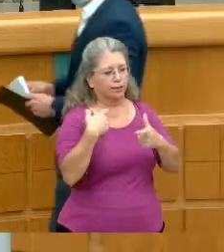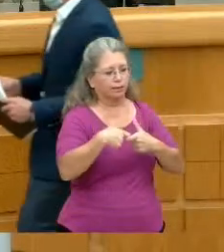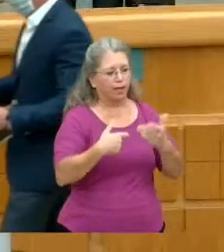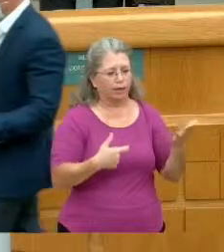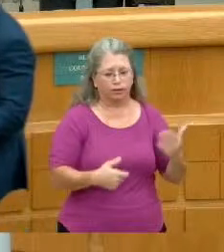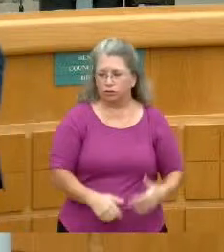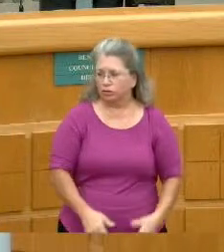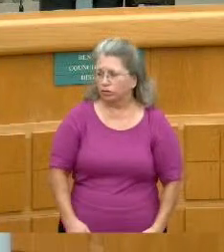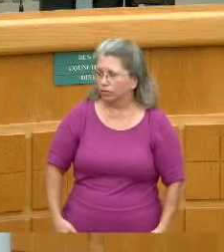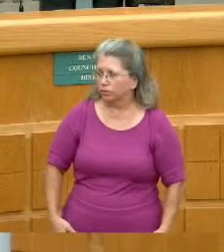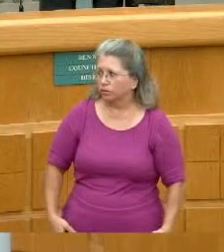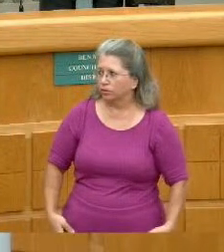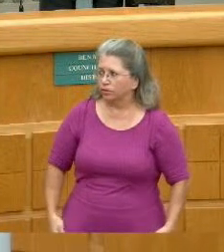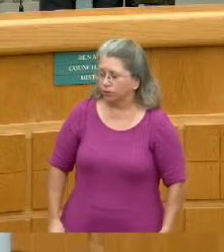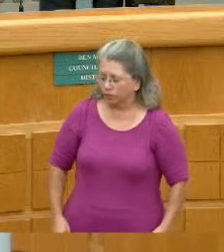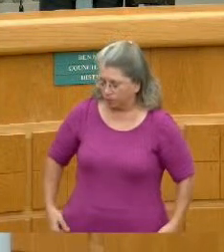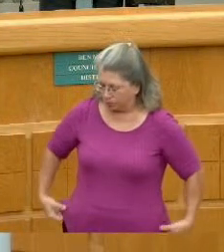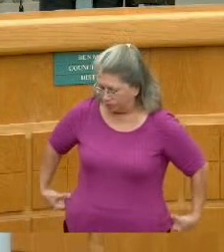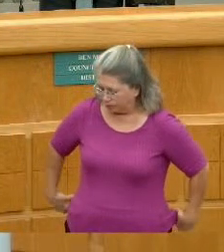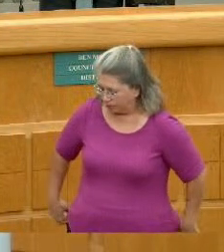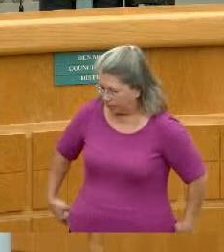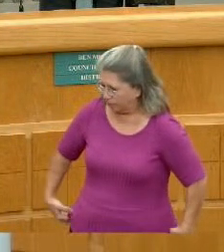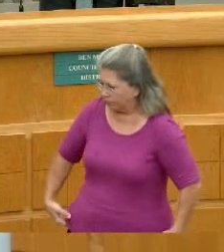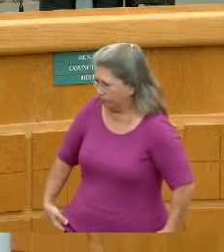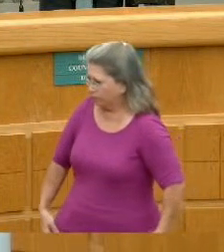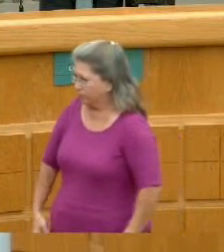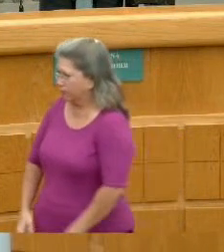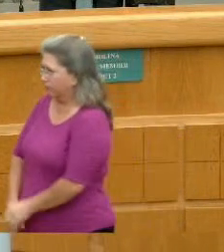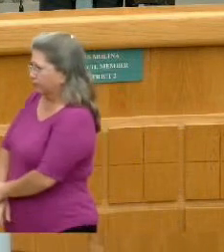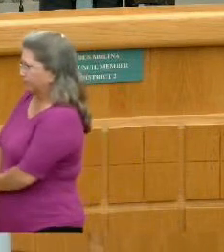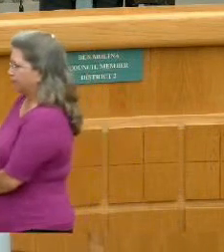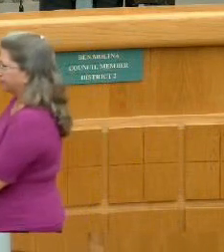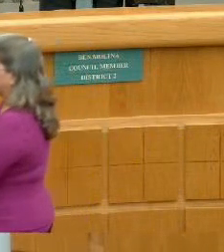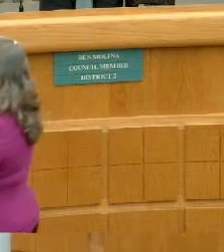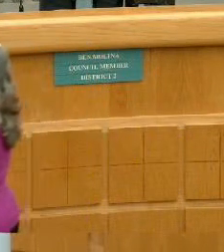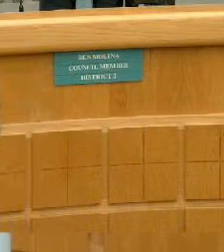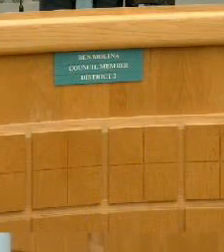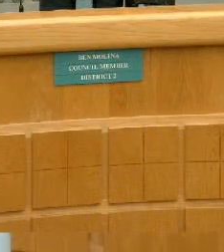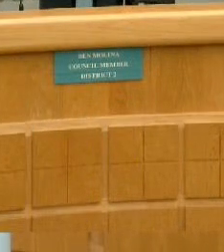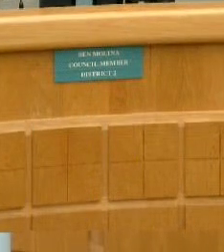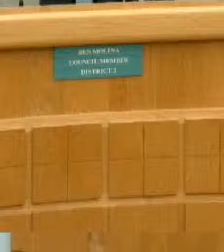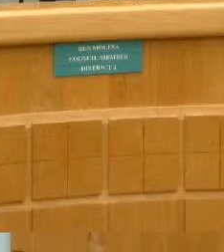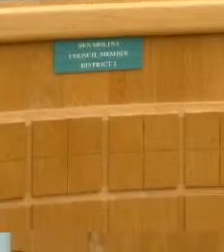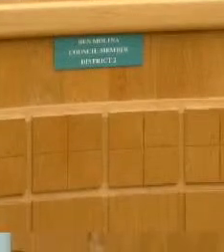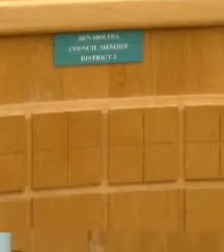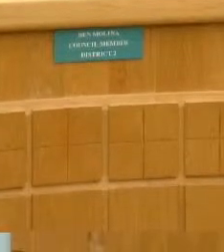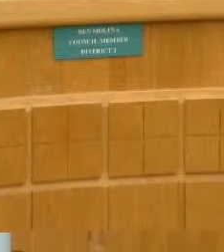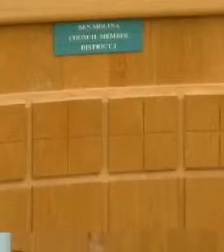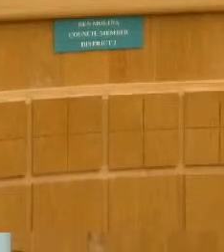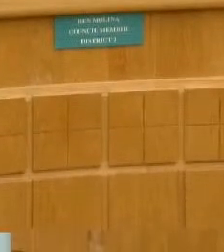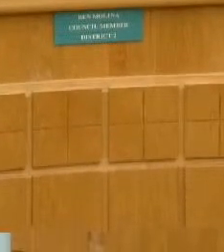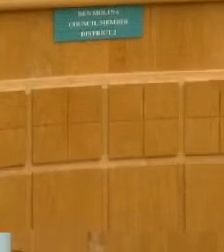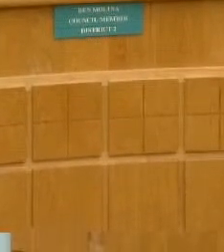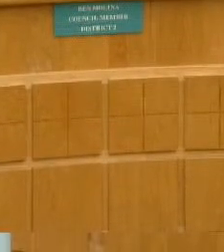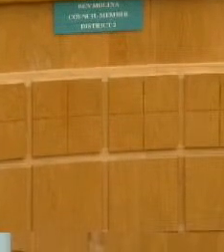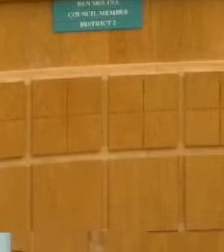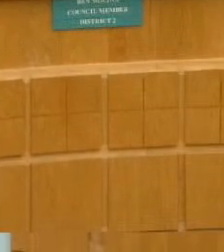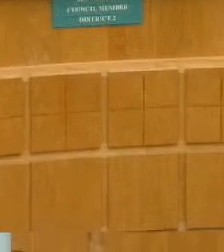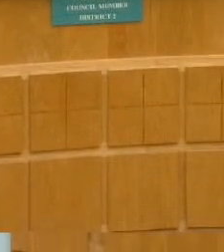que en las últimas 24 horas se han reportado 262 casos confirmados por el coronavirus, haciendo un total de 3.018